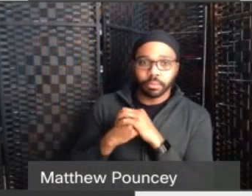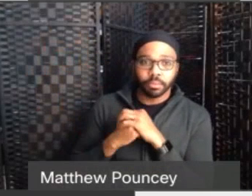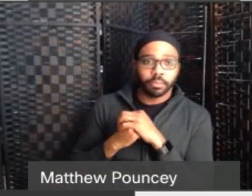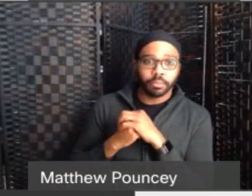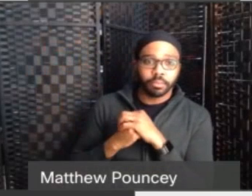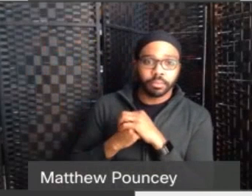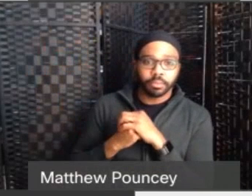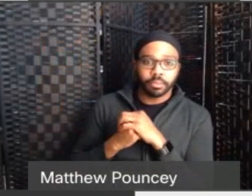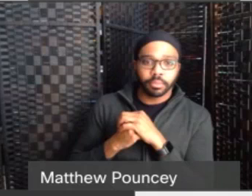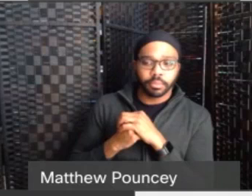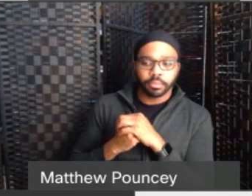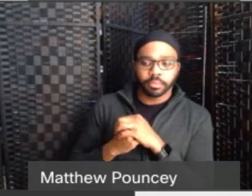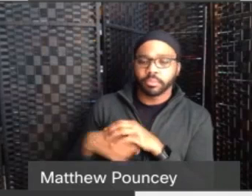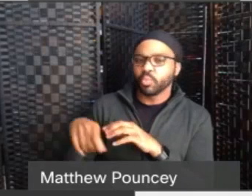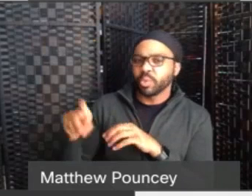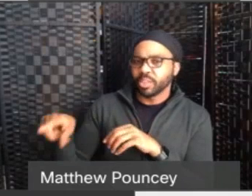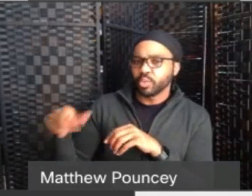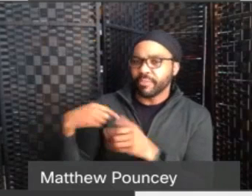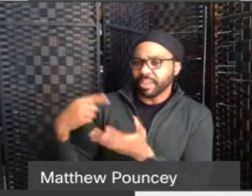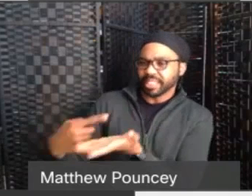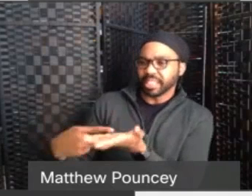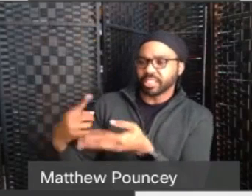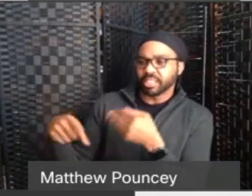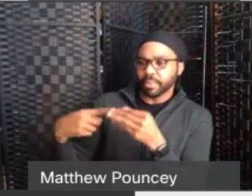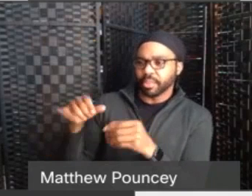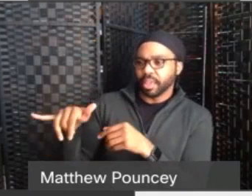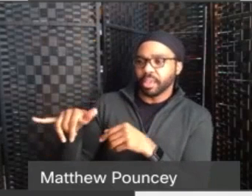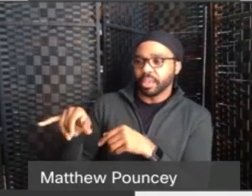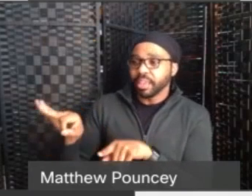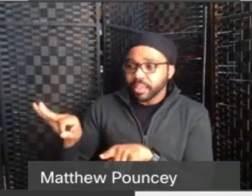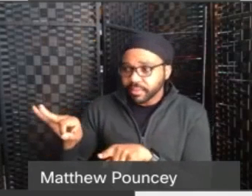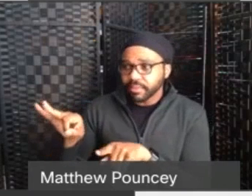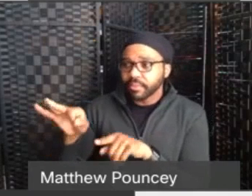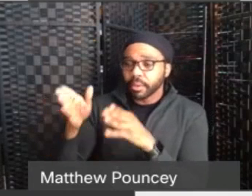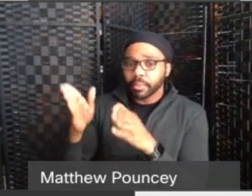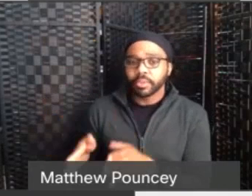There'd have to be a discussion if you're talking about a person who is